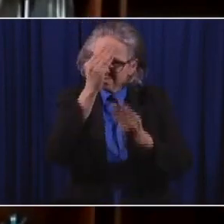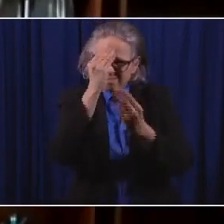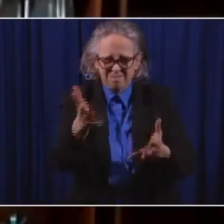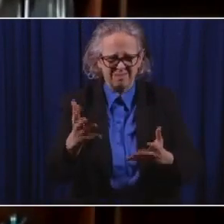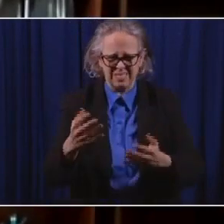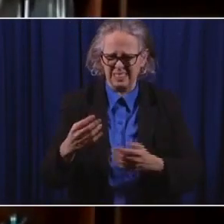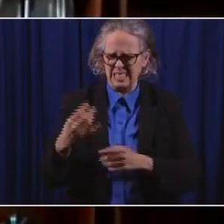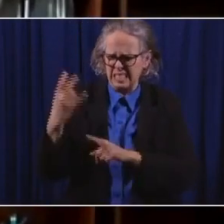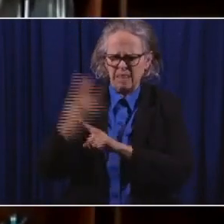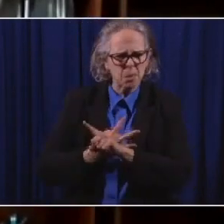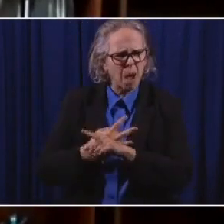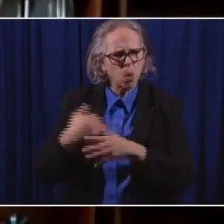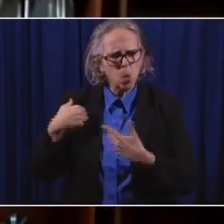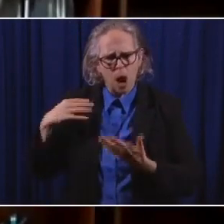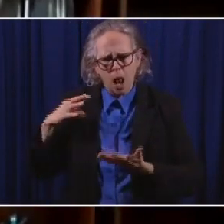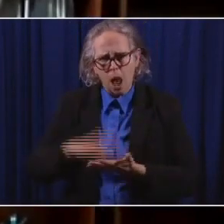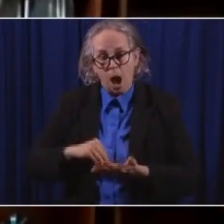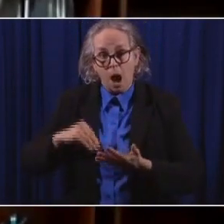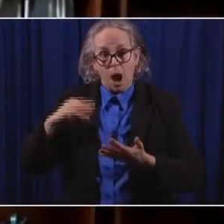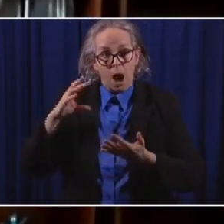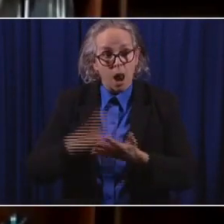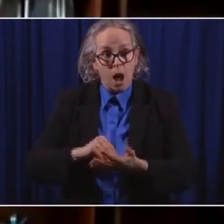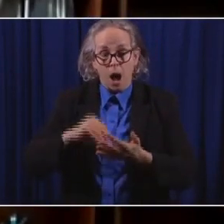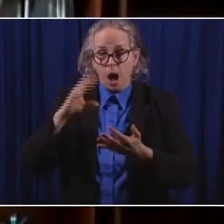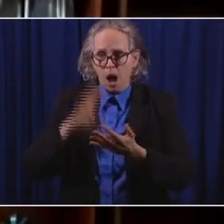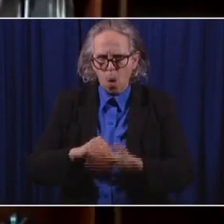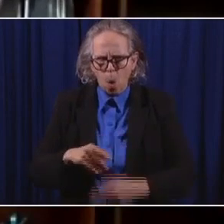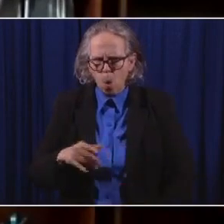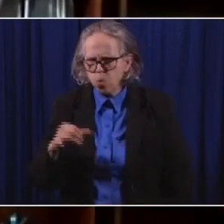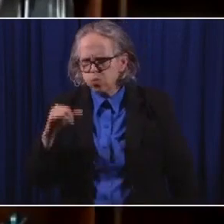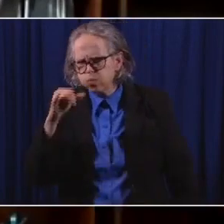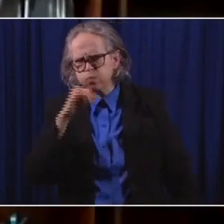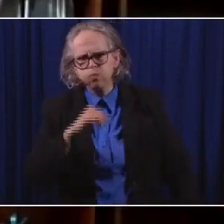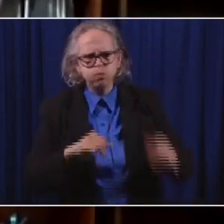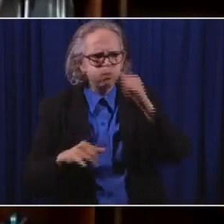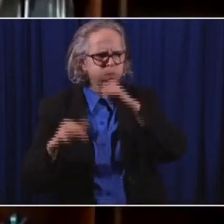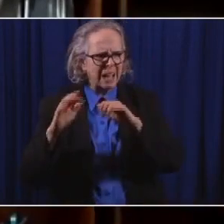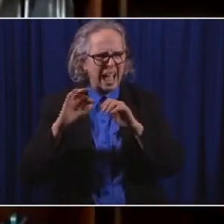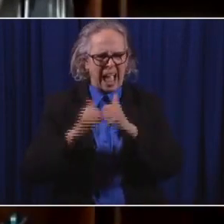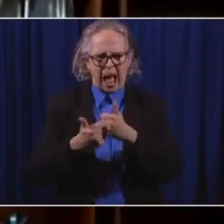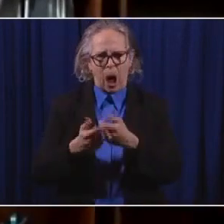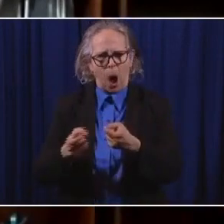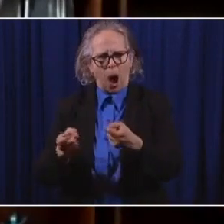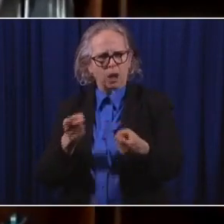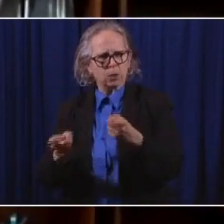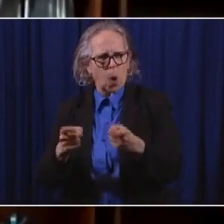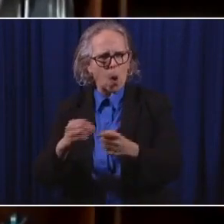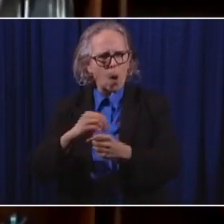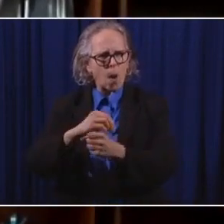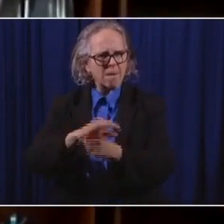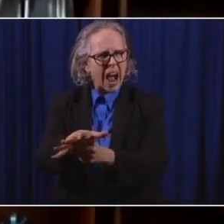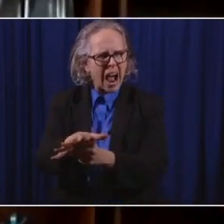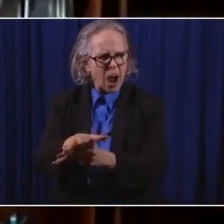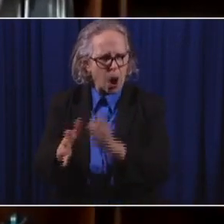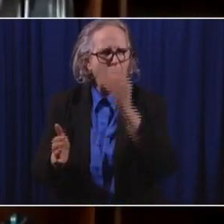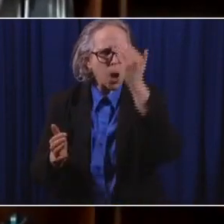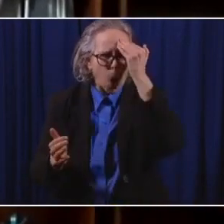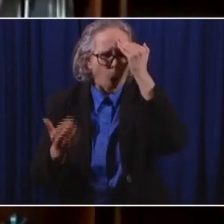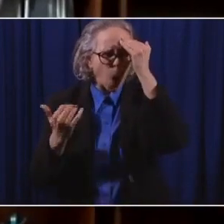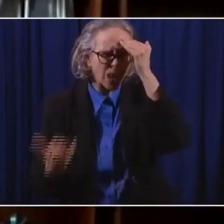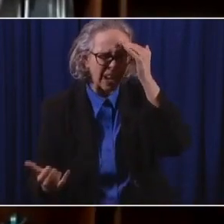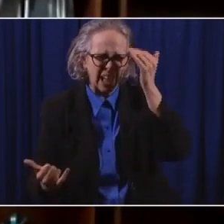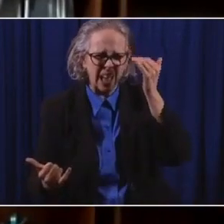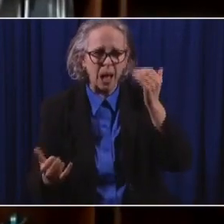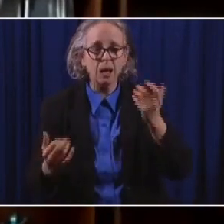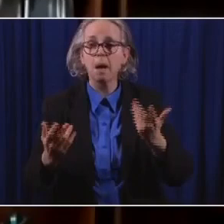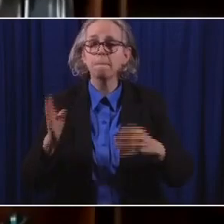what's effective in terms of keeping the virus under control. We really have seen our organizations and our community